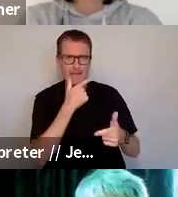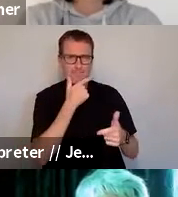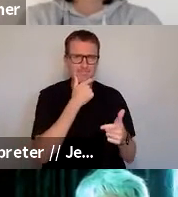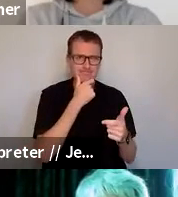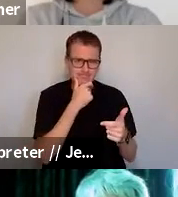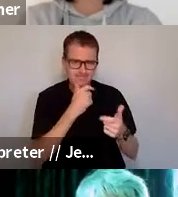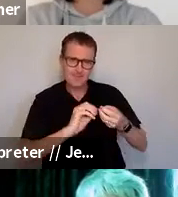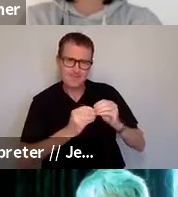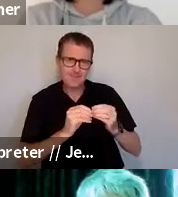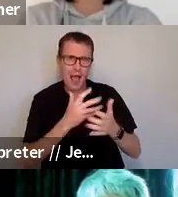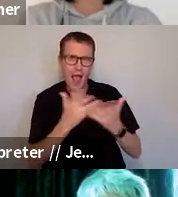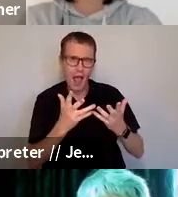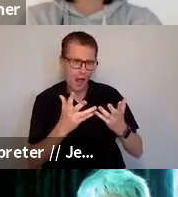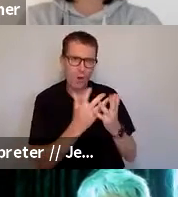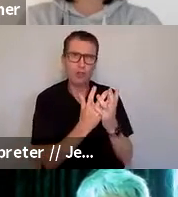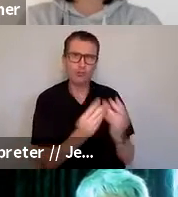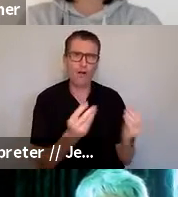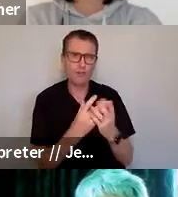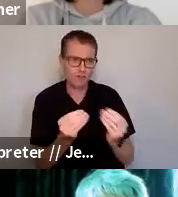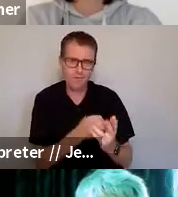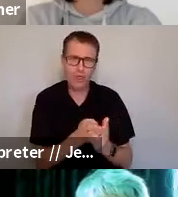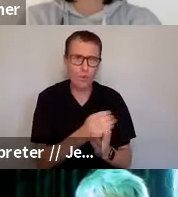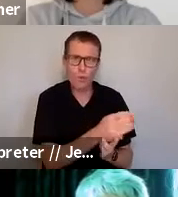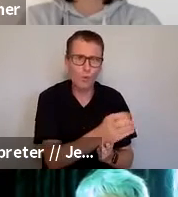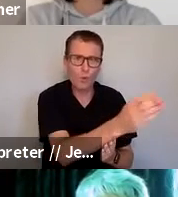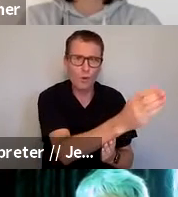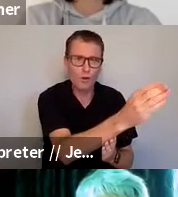and finding a way through, even though there are barriers all over the